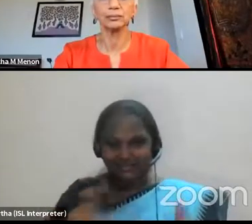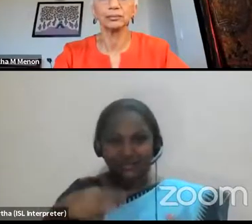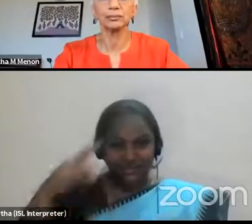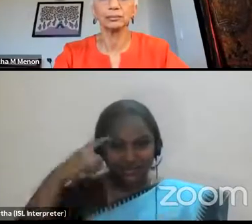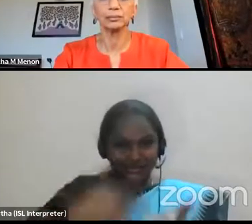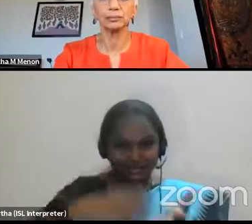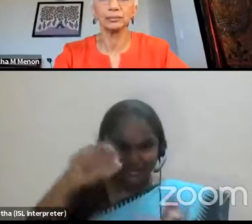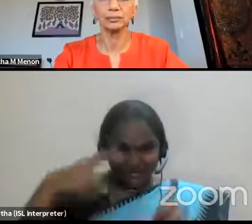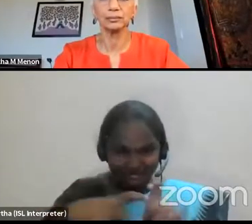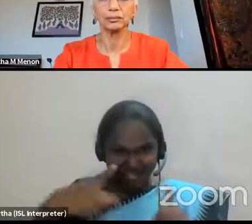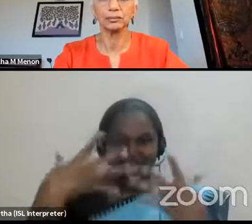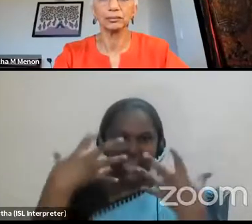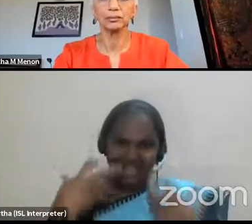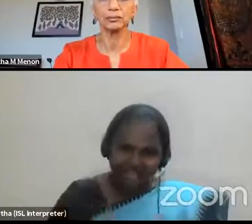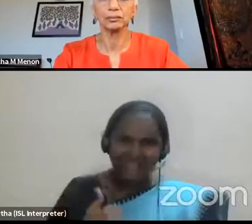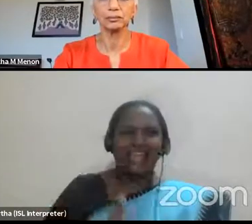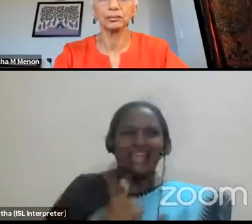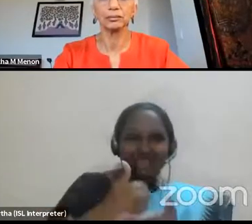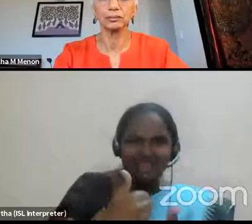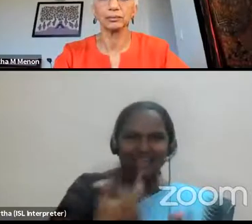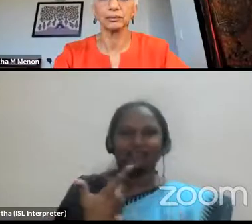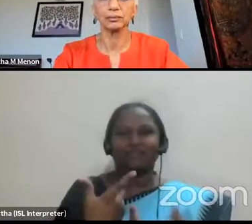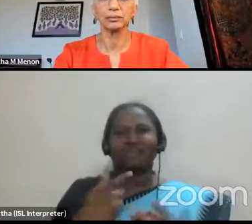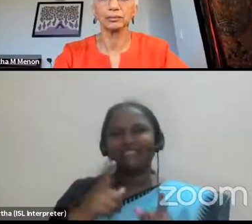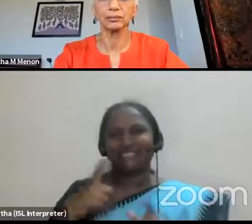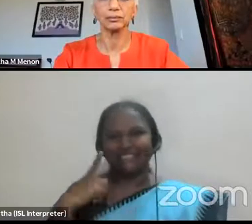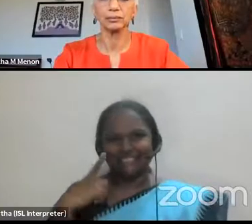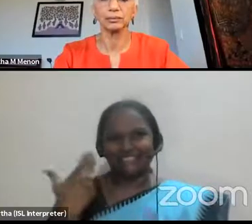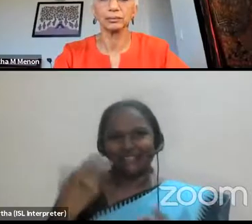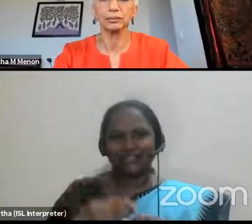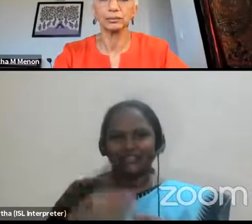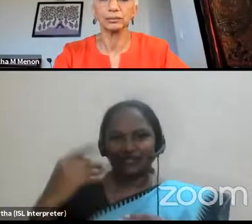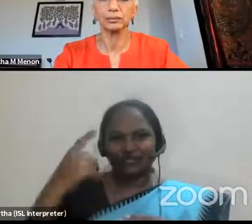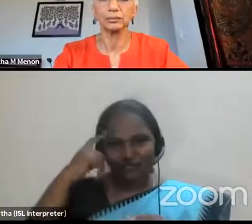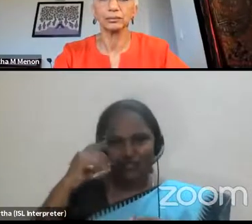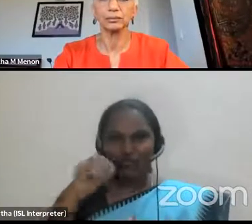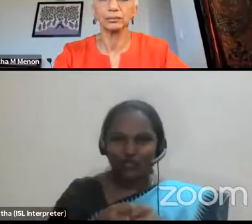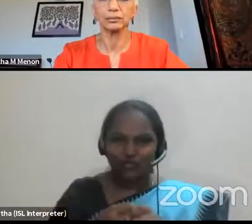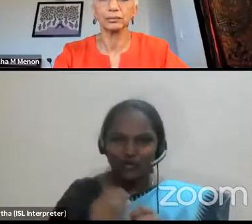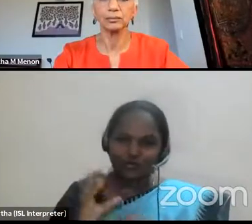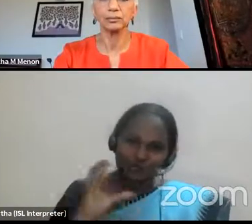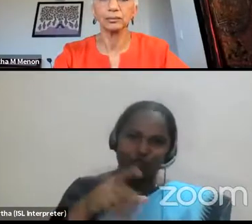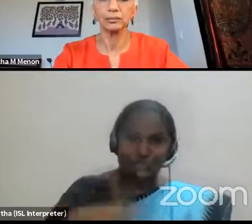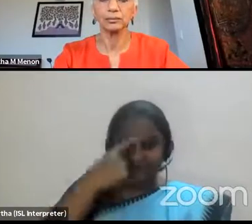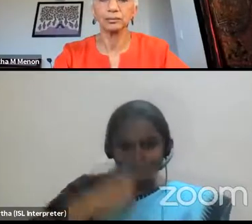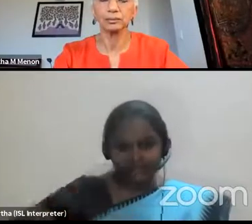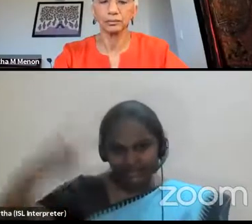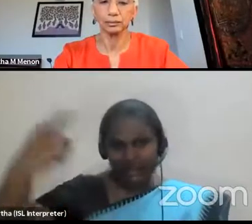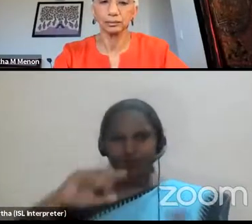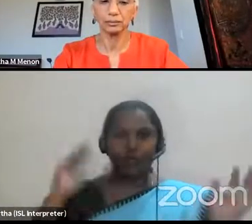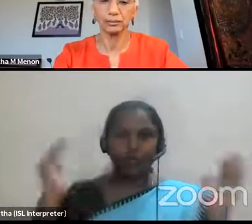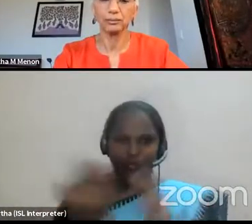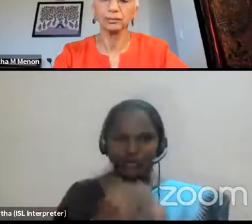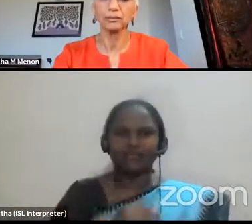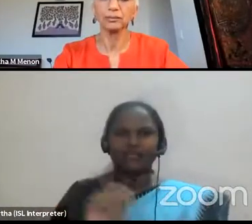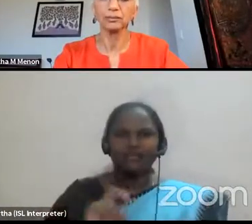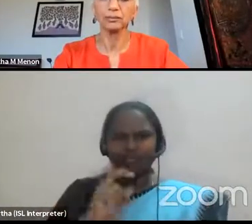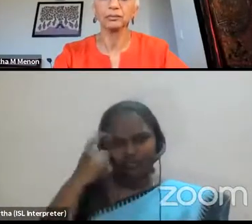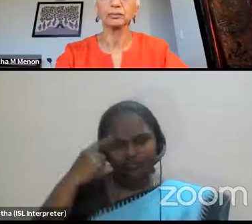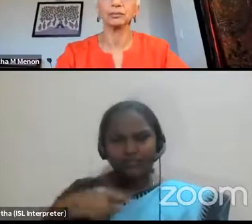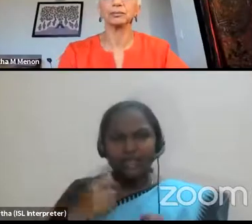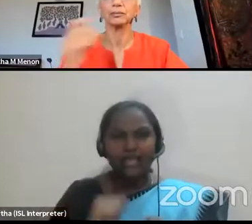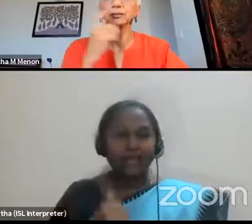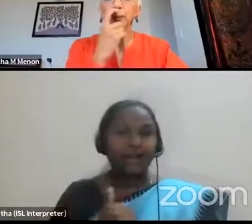role, you help kind of lead a huge workforce here in India and around the world that's actually